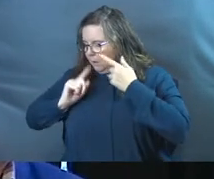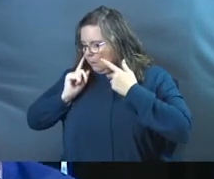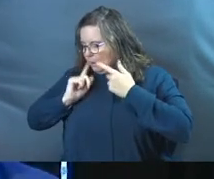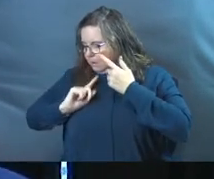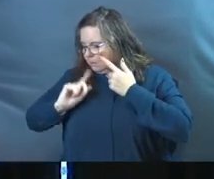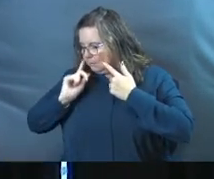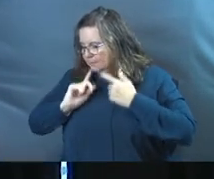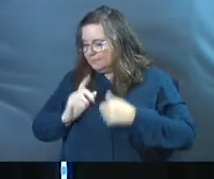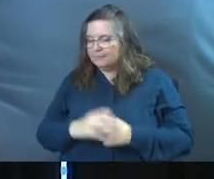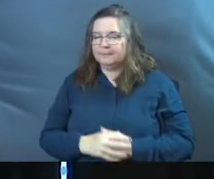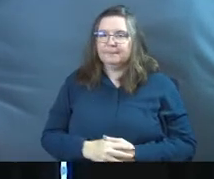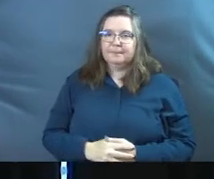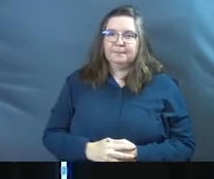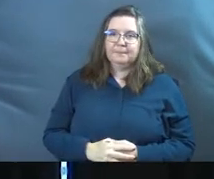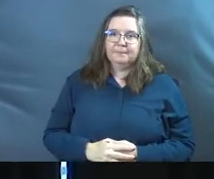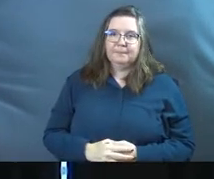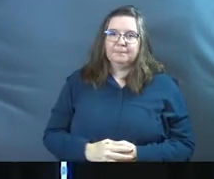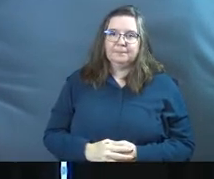weep.